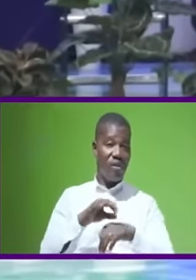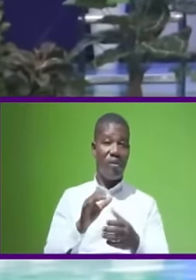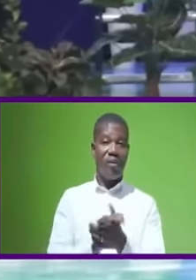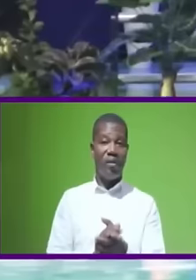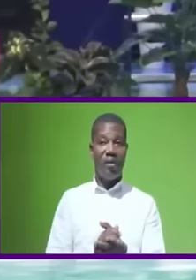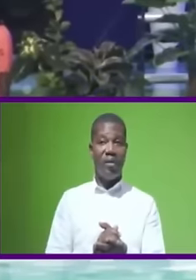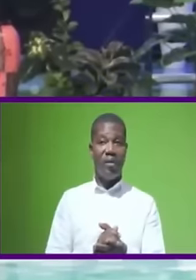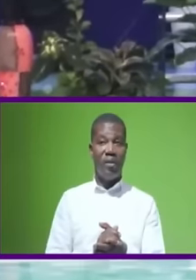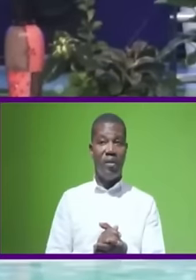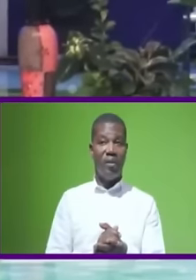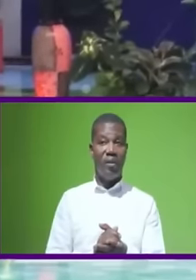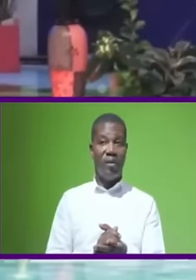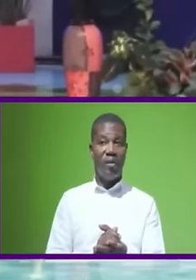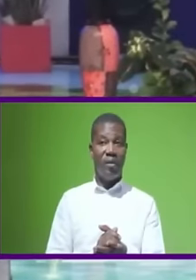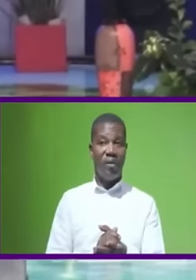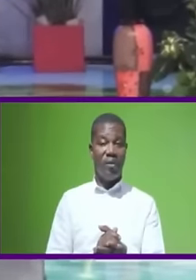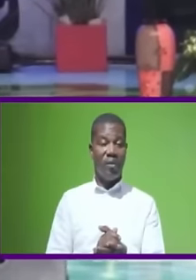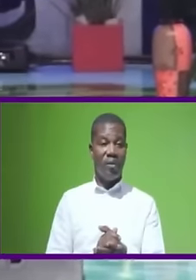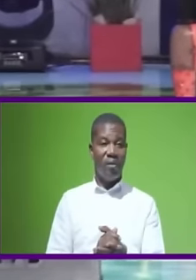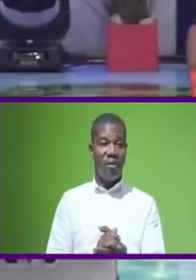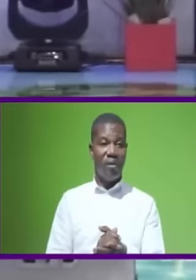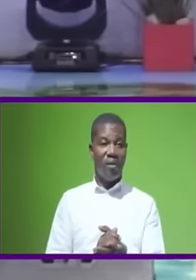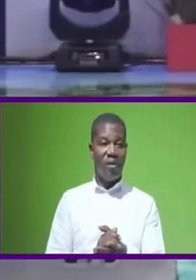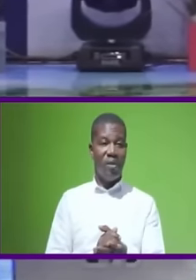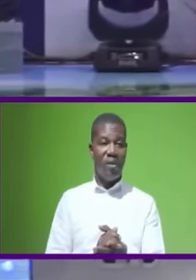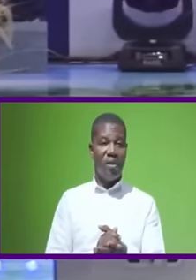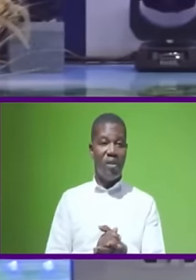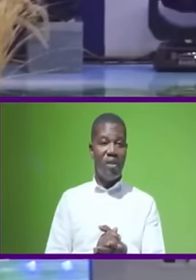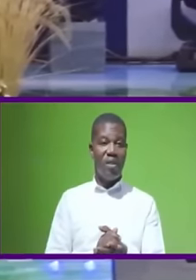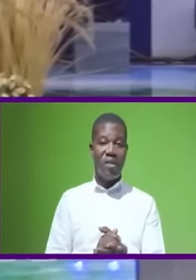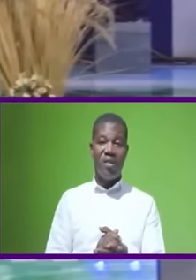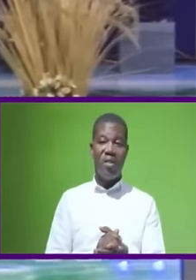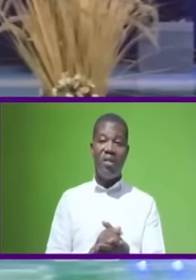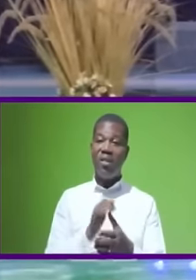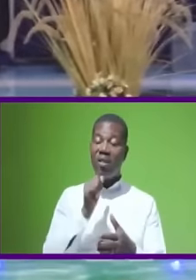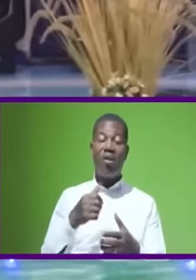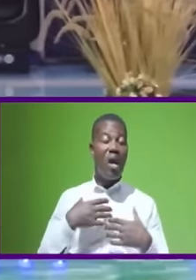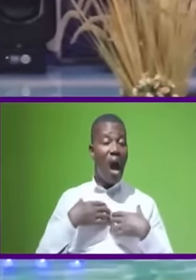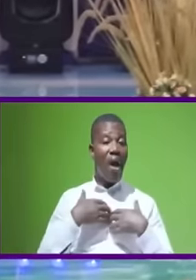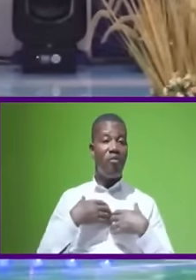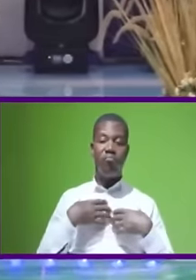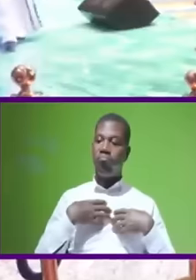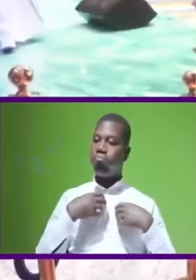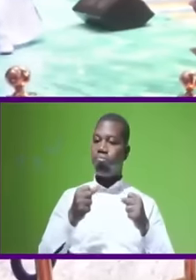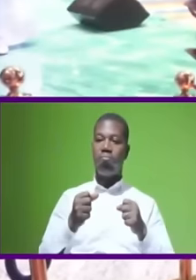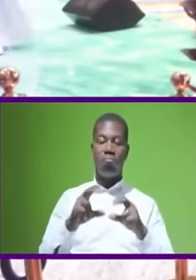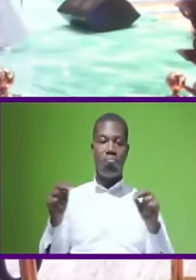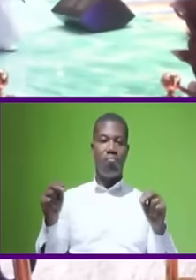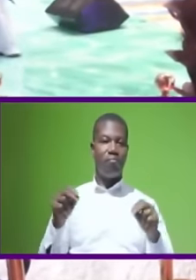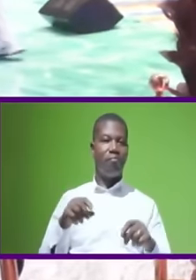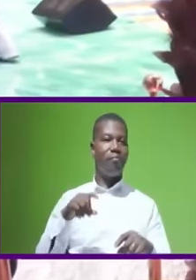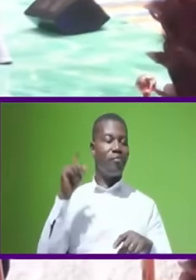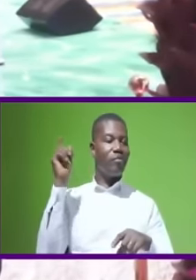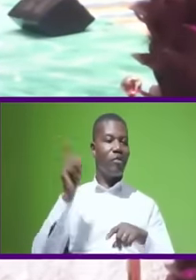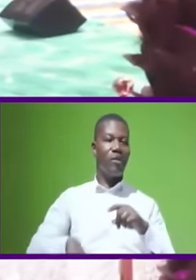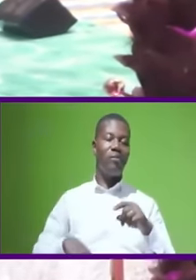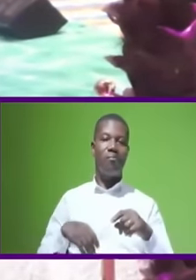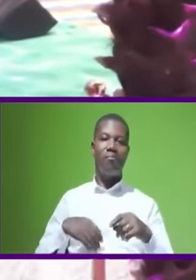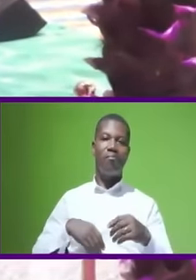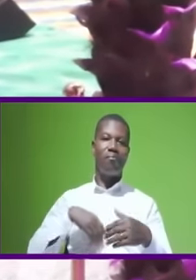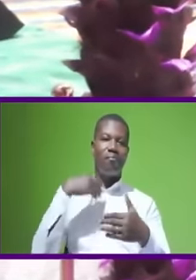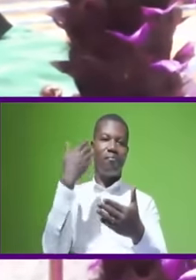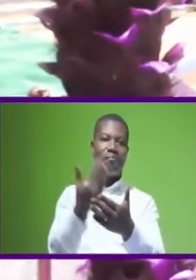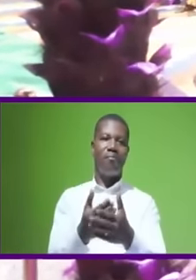or say, just so could I wound. Other than that, then even 10 years, you will not be able